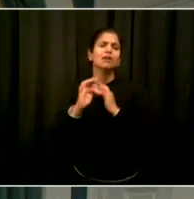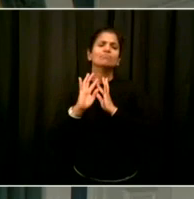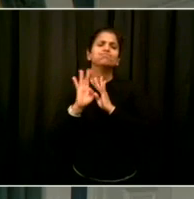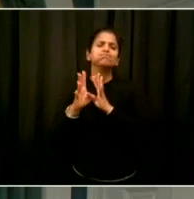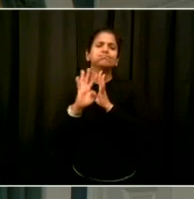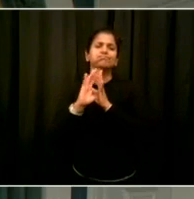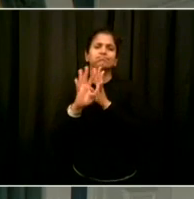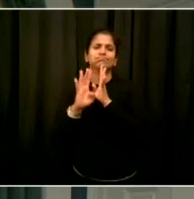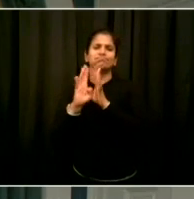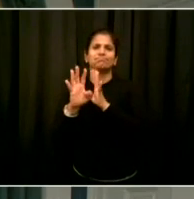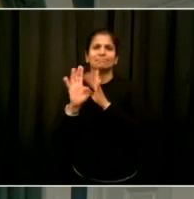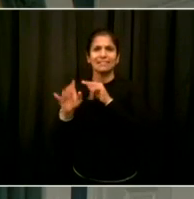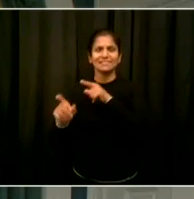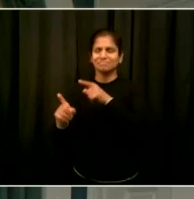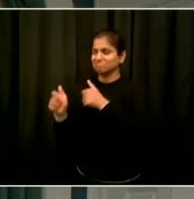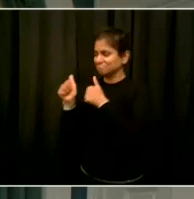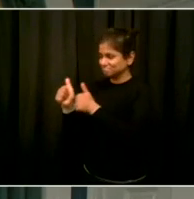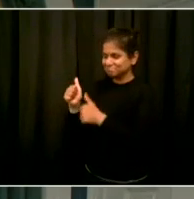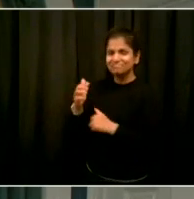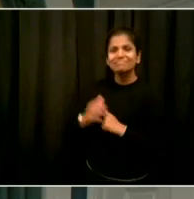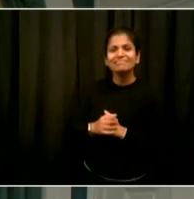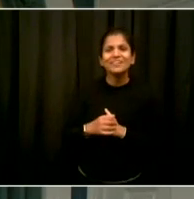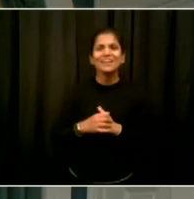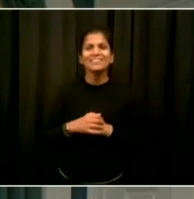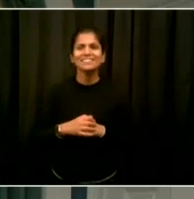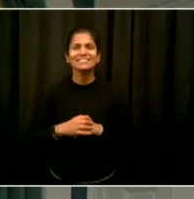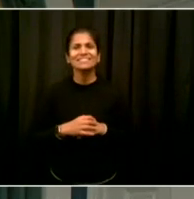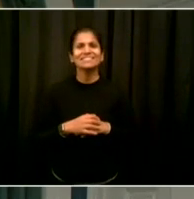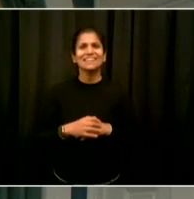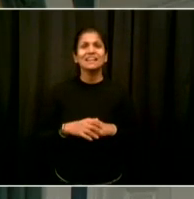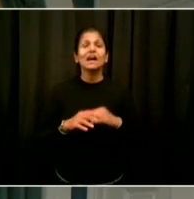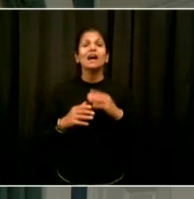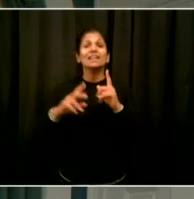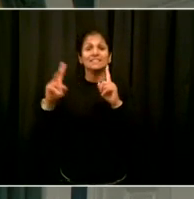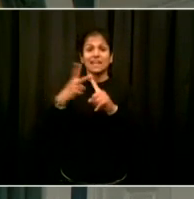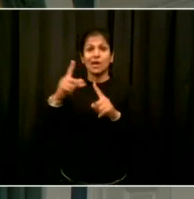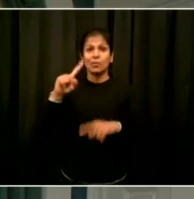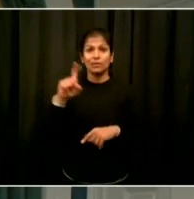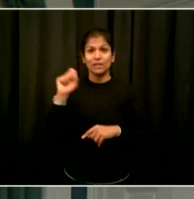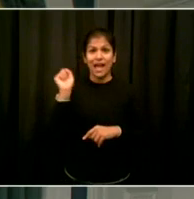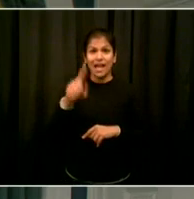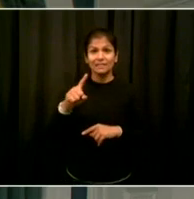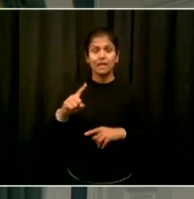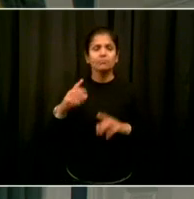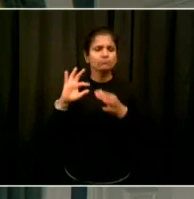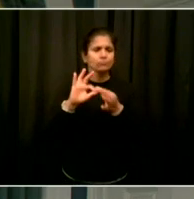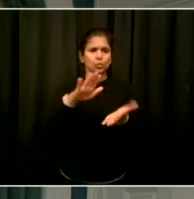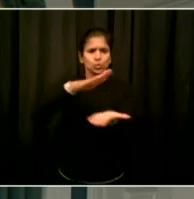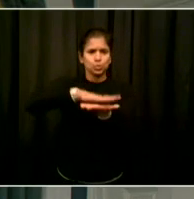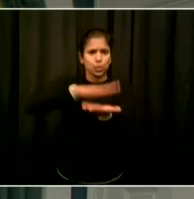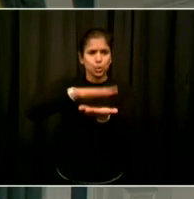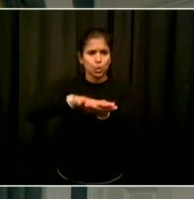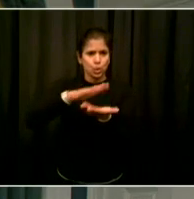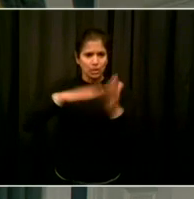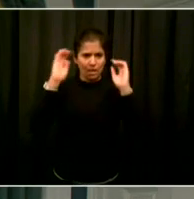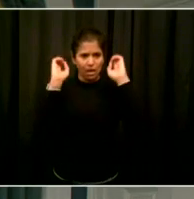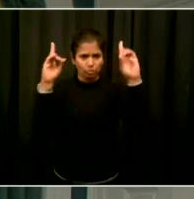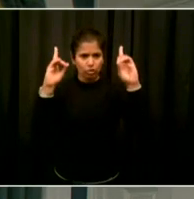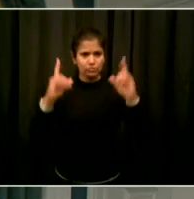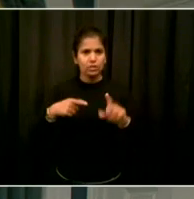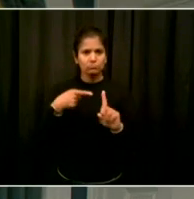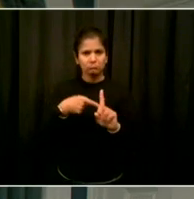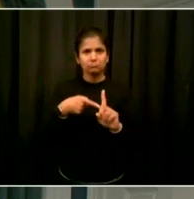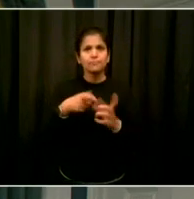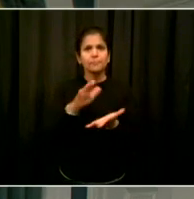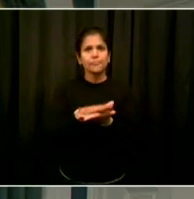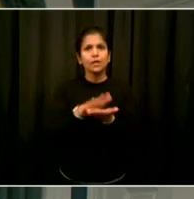Mr. Mayor, I want to switch gears, talk about education. We talked before about Wi-Fi in the homeless shelters. I got wind earlier from the Legal Aid